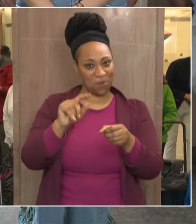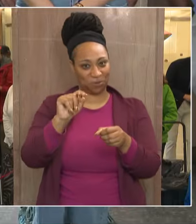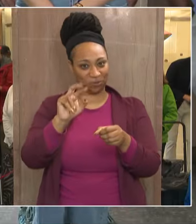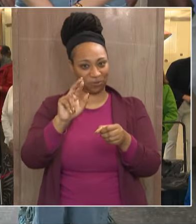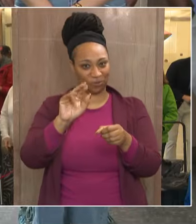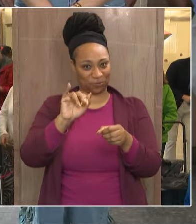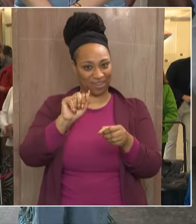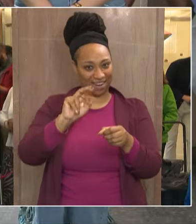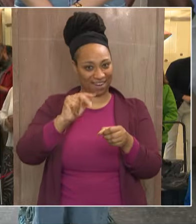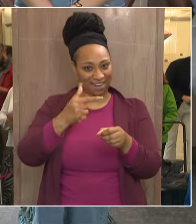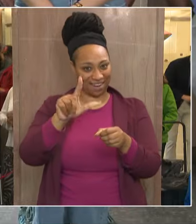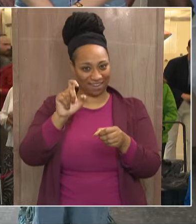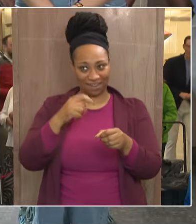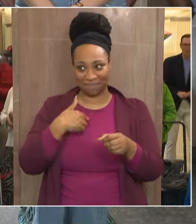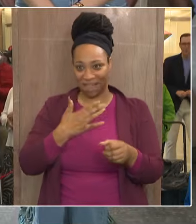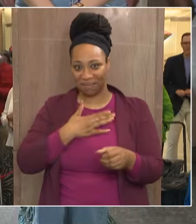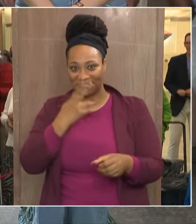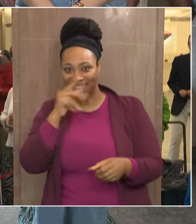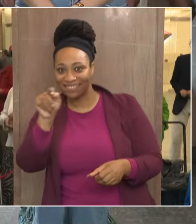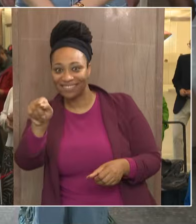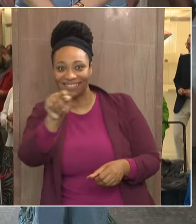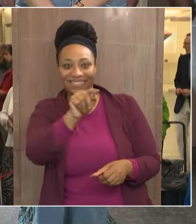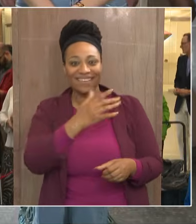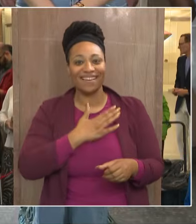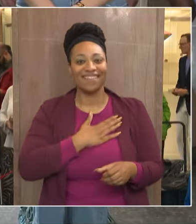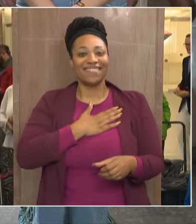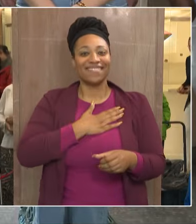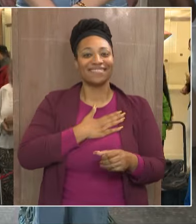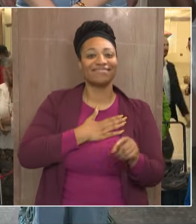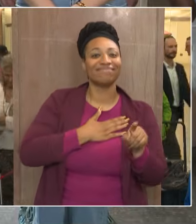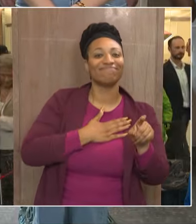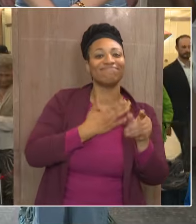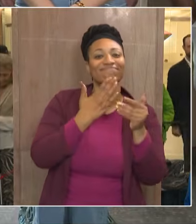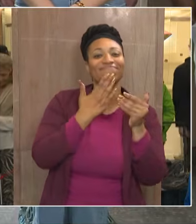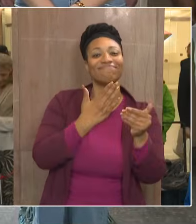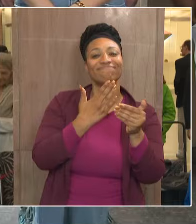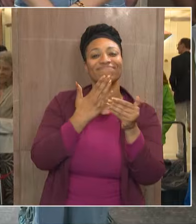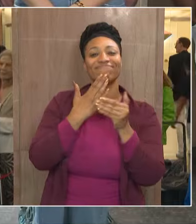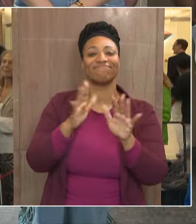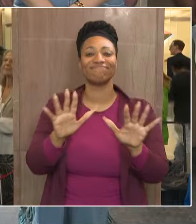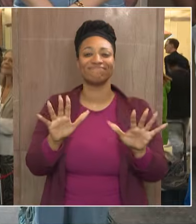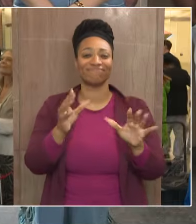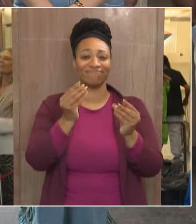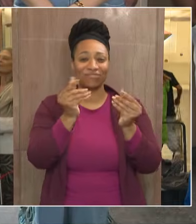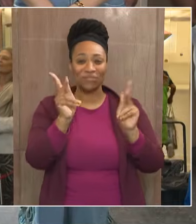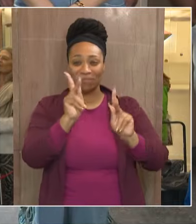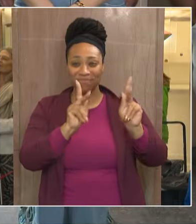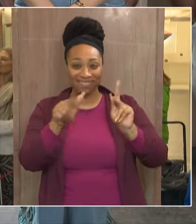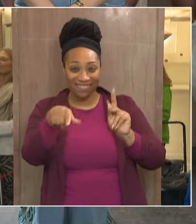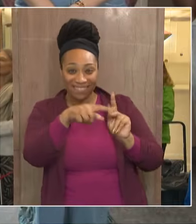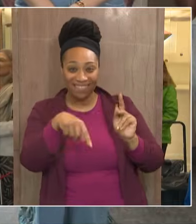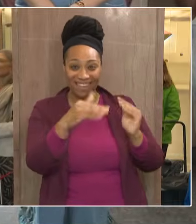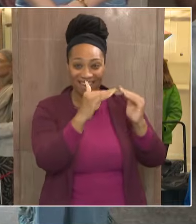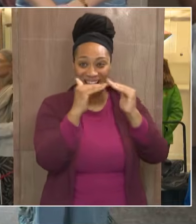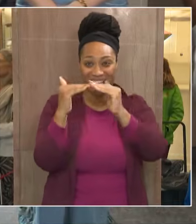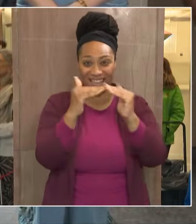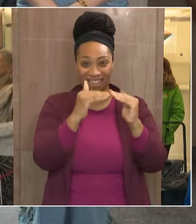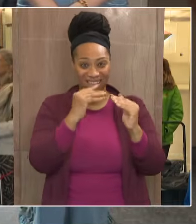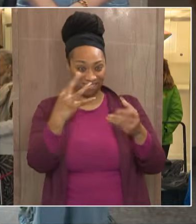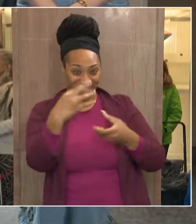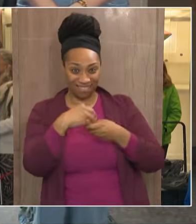blocks from my office where I work. I think there are a few colleagues here who are helping us celebrate today.